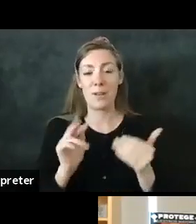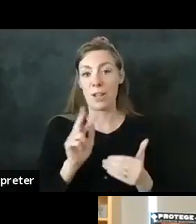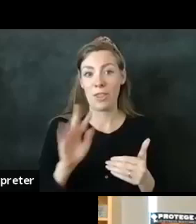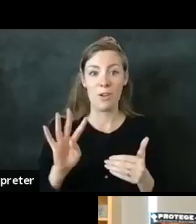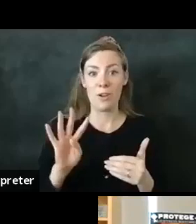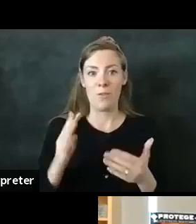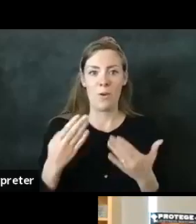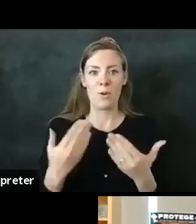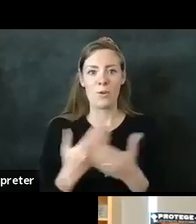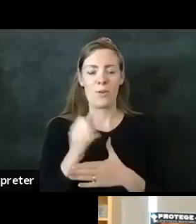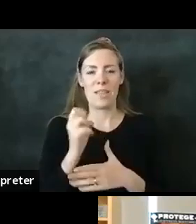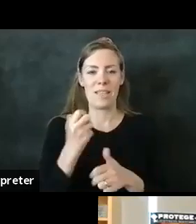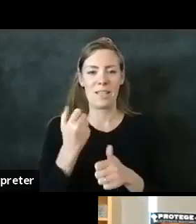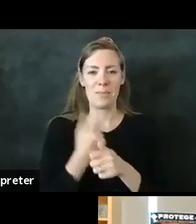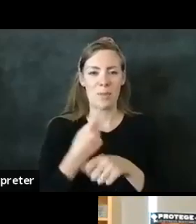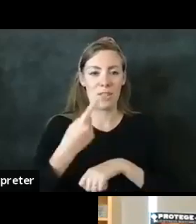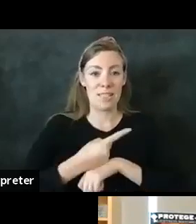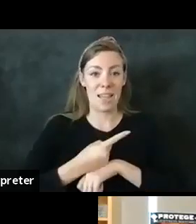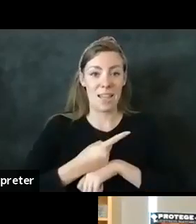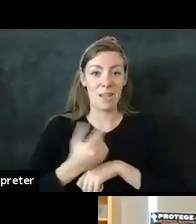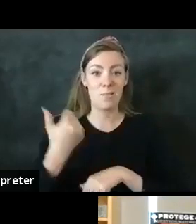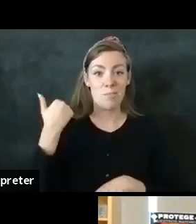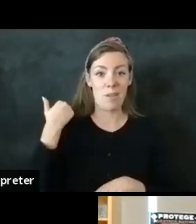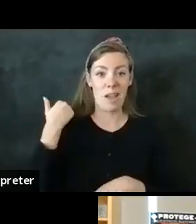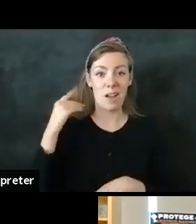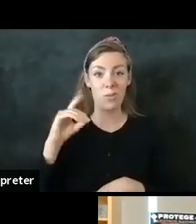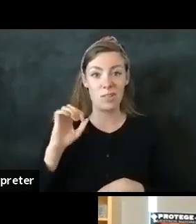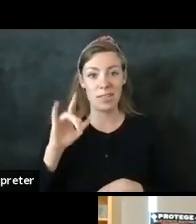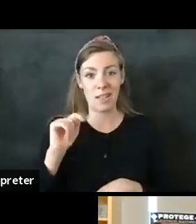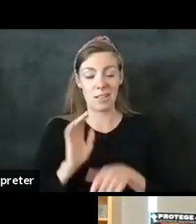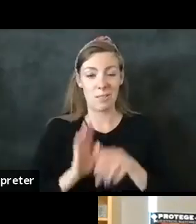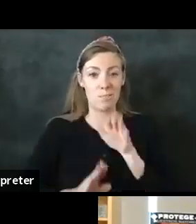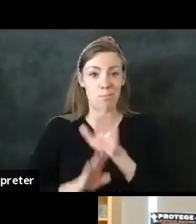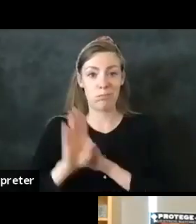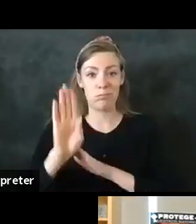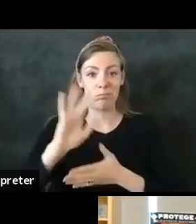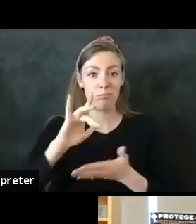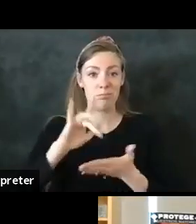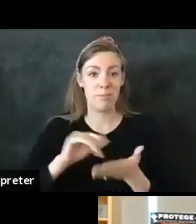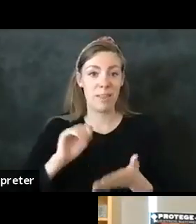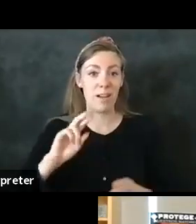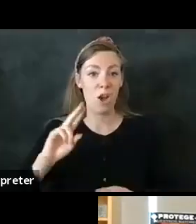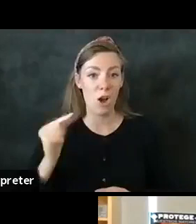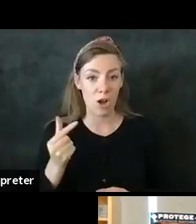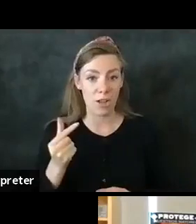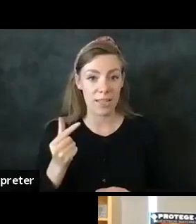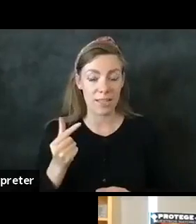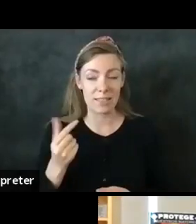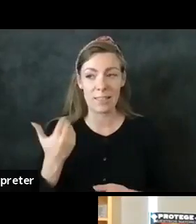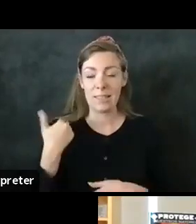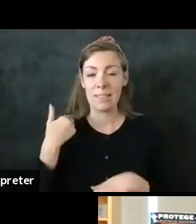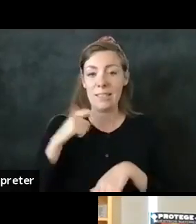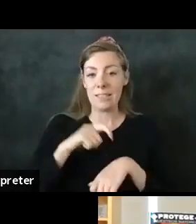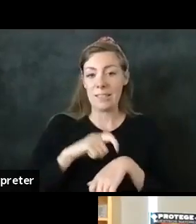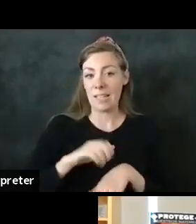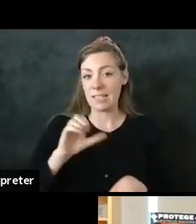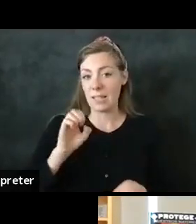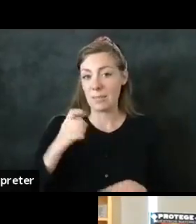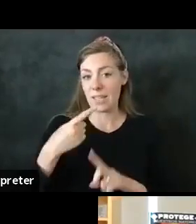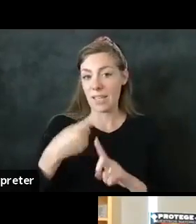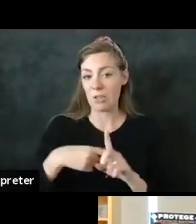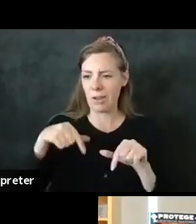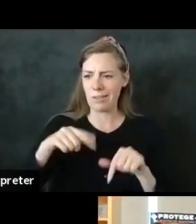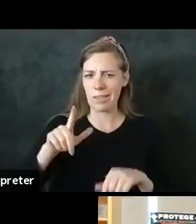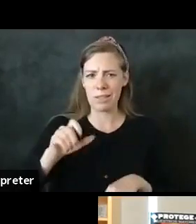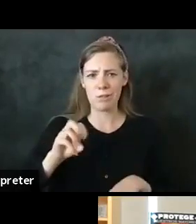day that we were seeing at the height of the Delta surge in mid-August. In fact, the last time that our case rate was this low was